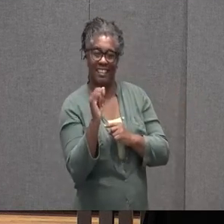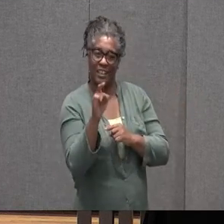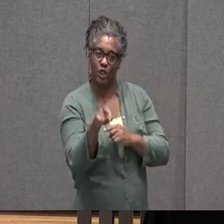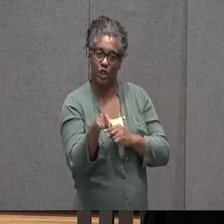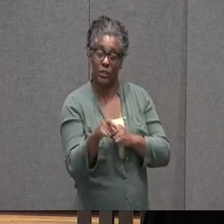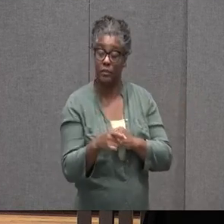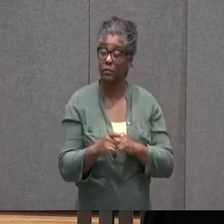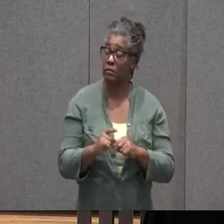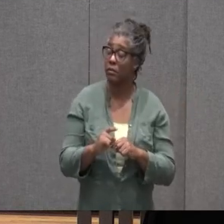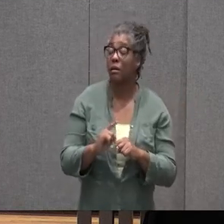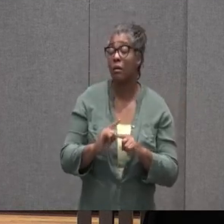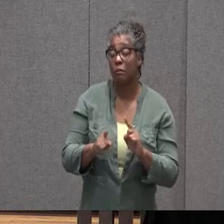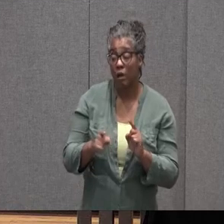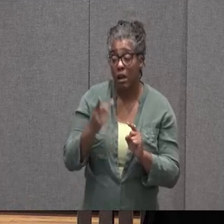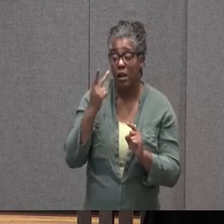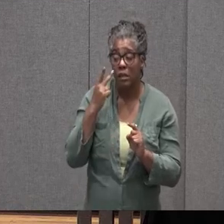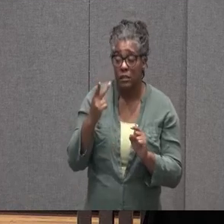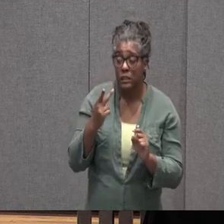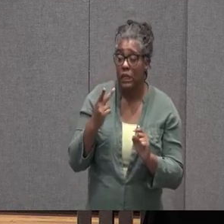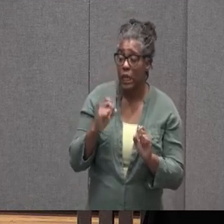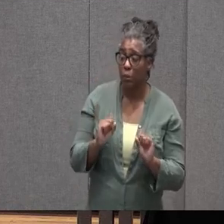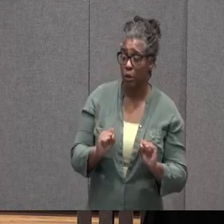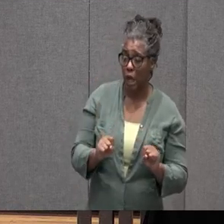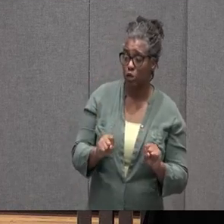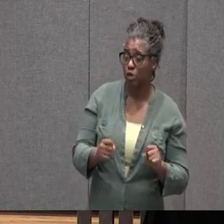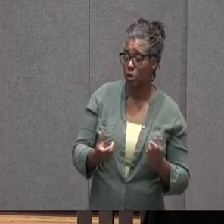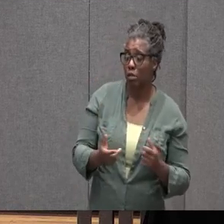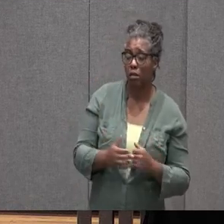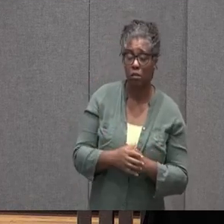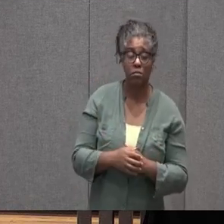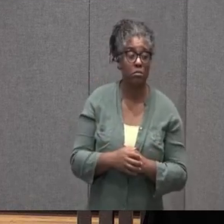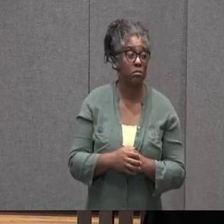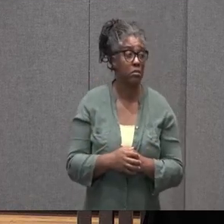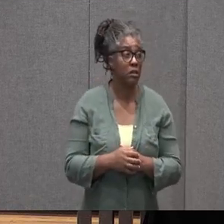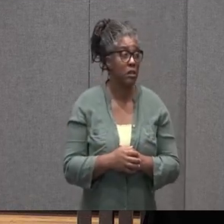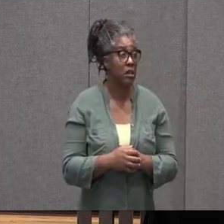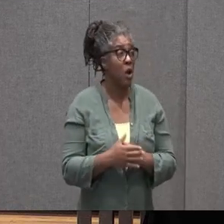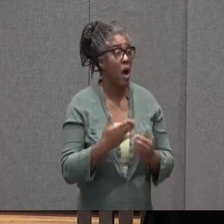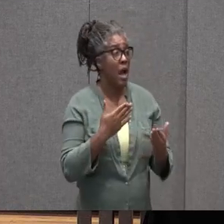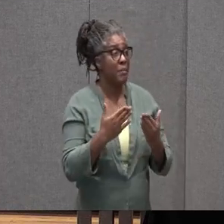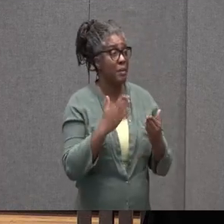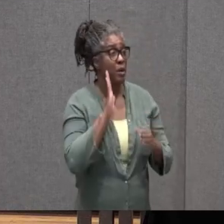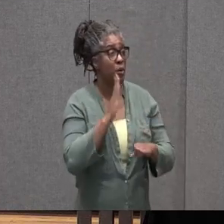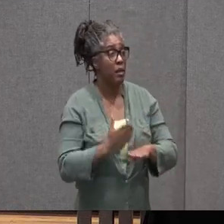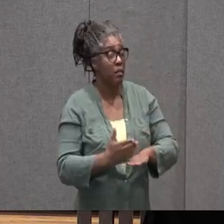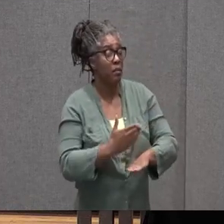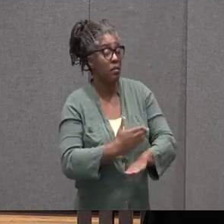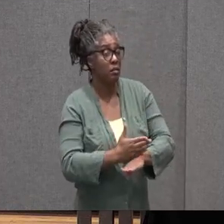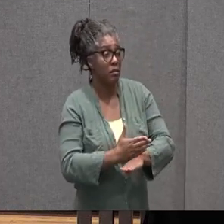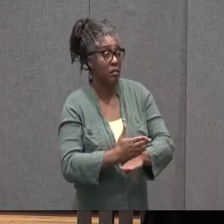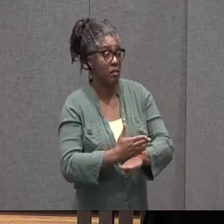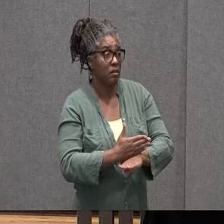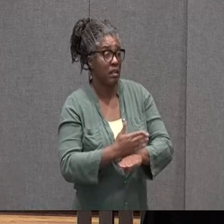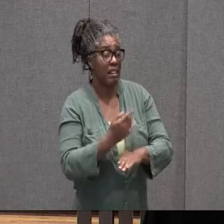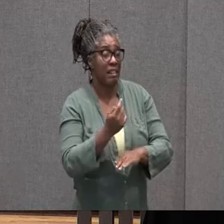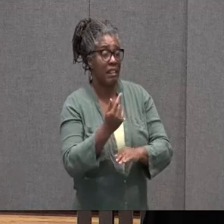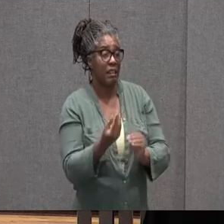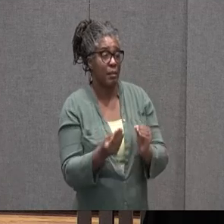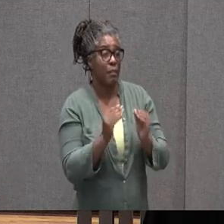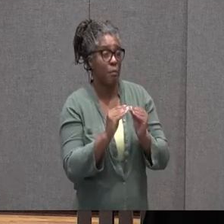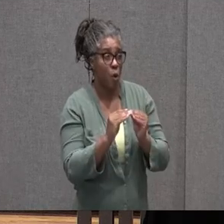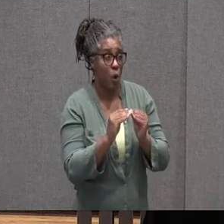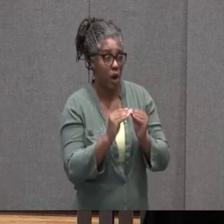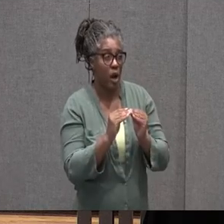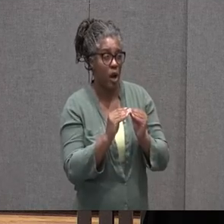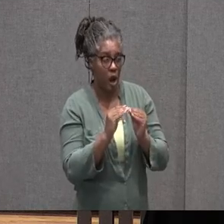potential in it. Right. So I might work on this a little bit better, a little bit more. So I might improve